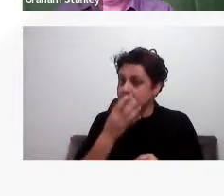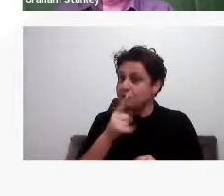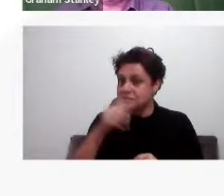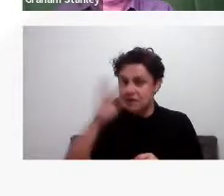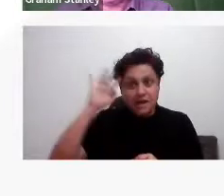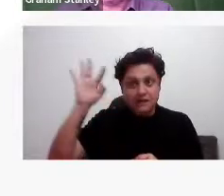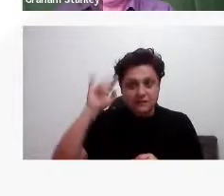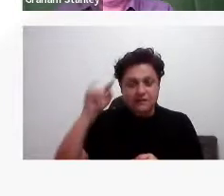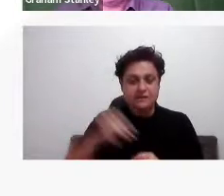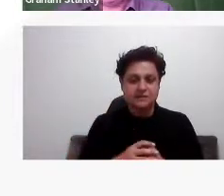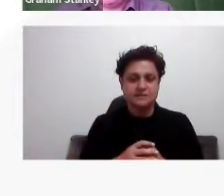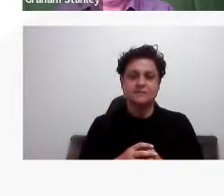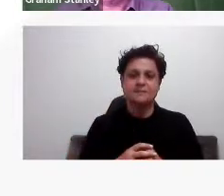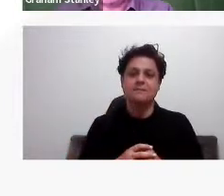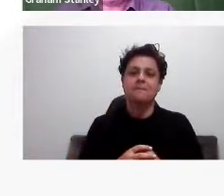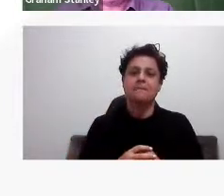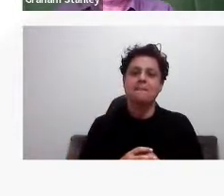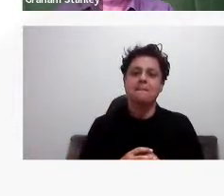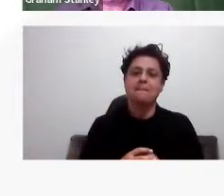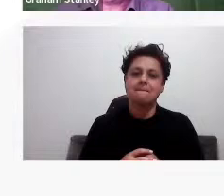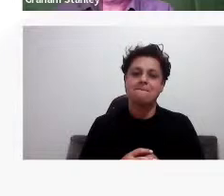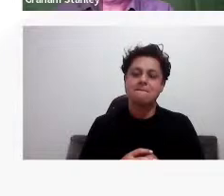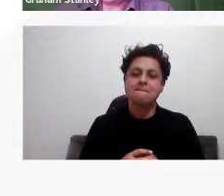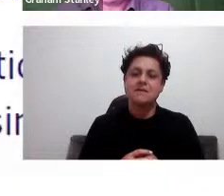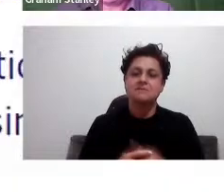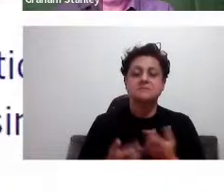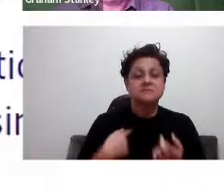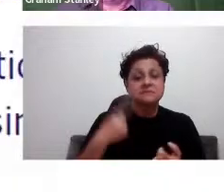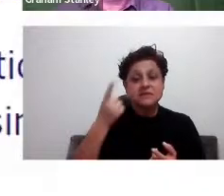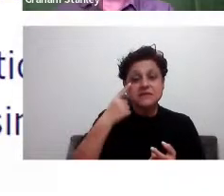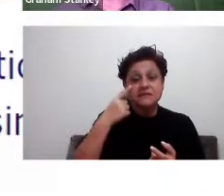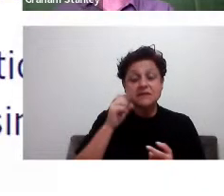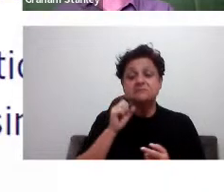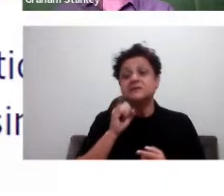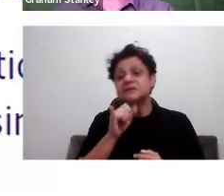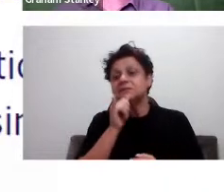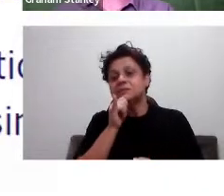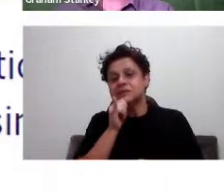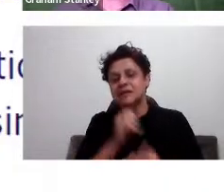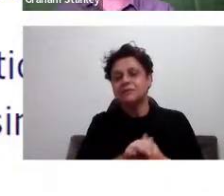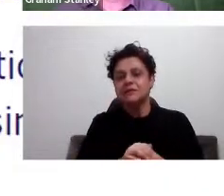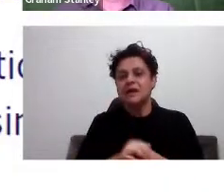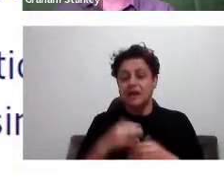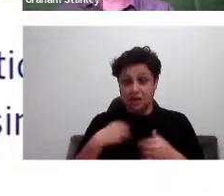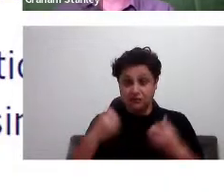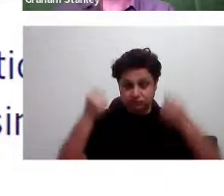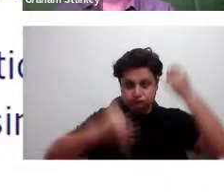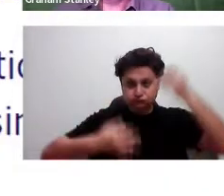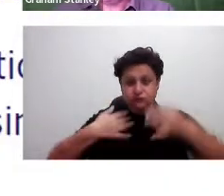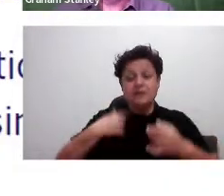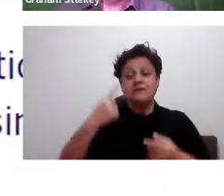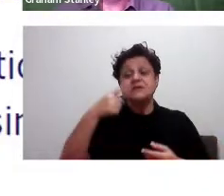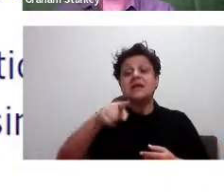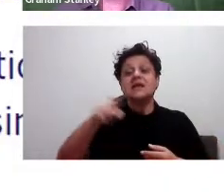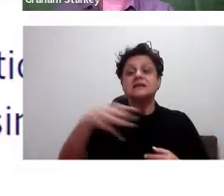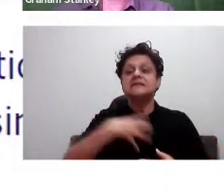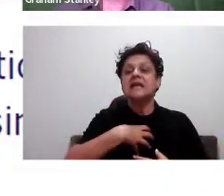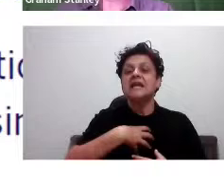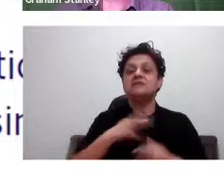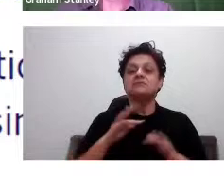about this by the end of the webinar. Right, so how does this benefit our learners? So